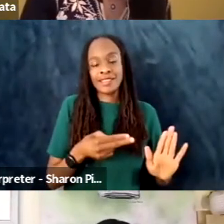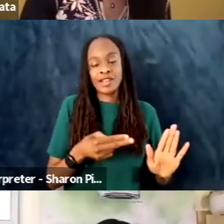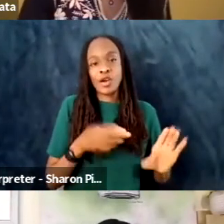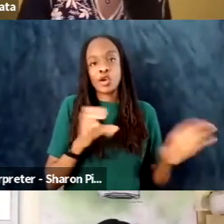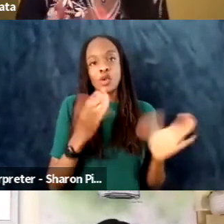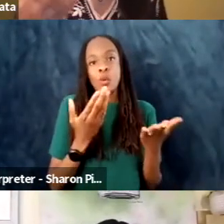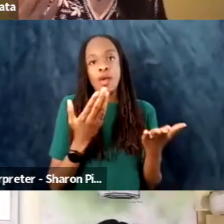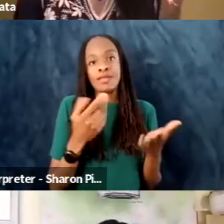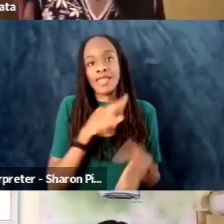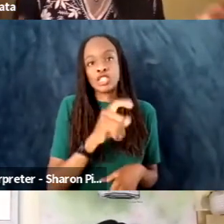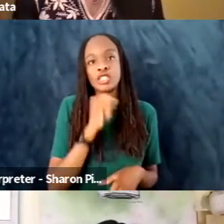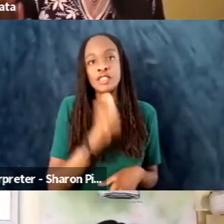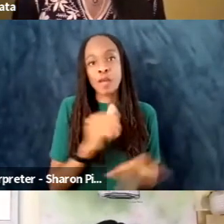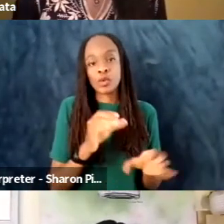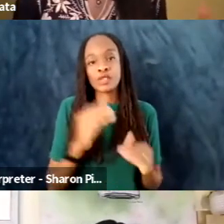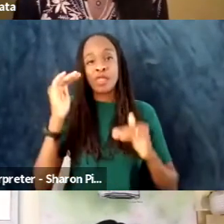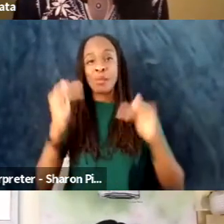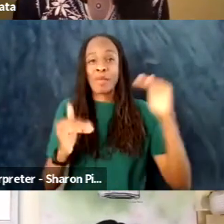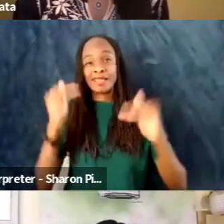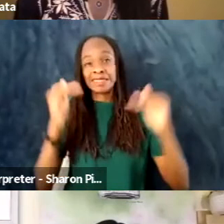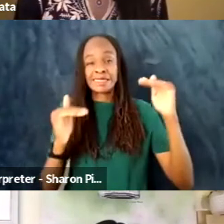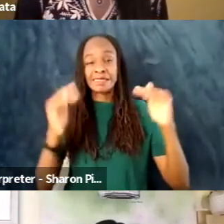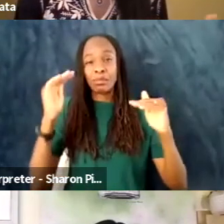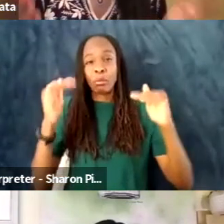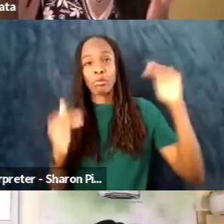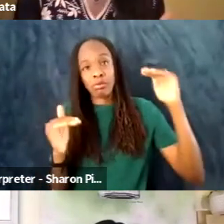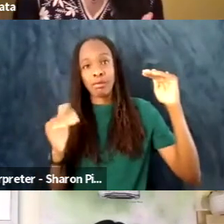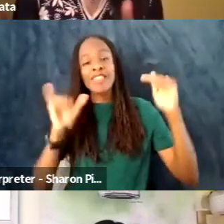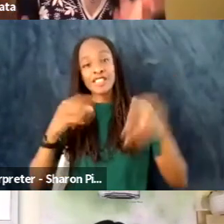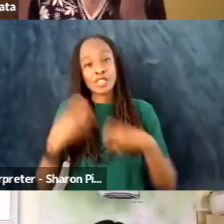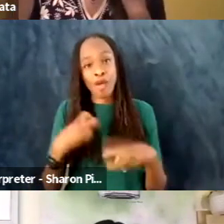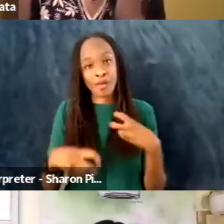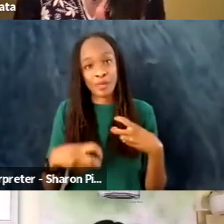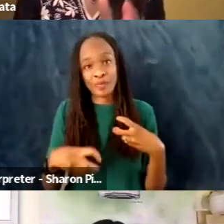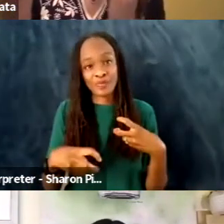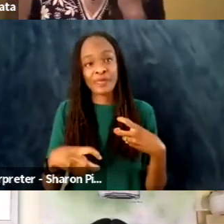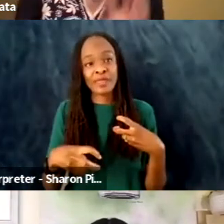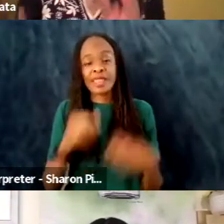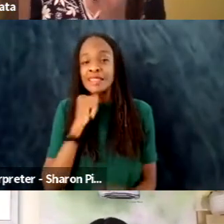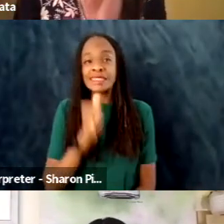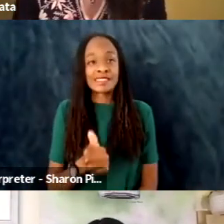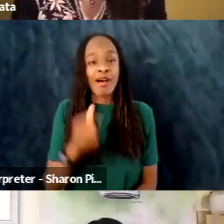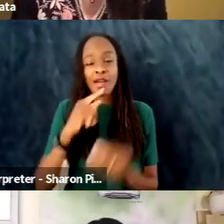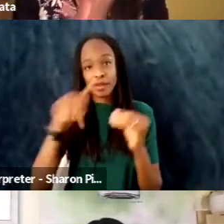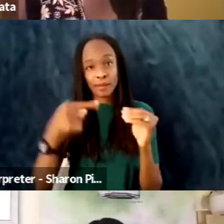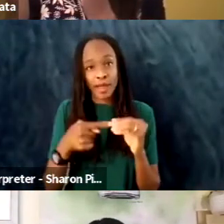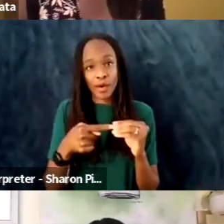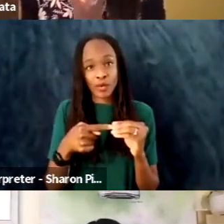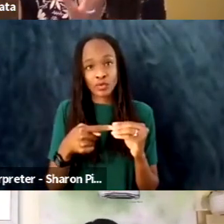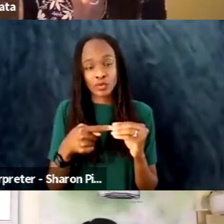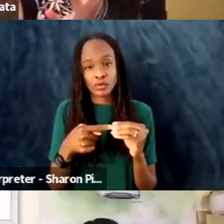doing. So the balance is where the problem is. It is not about it's not about